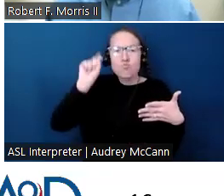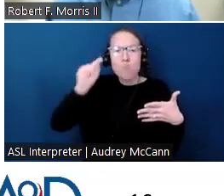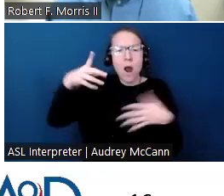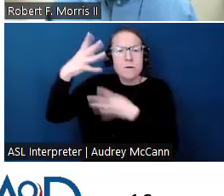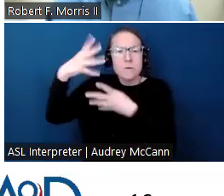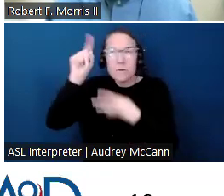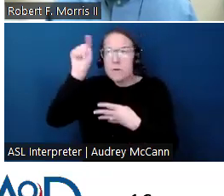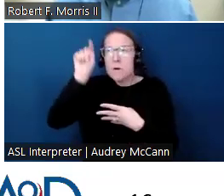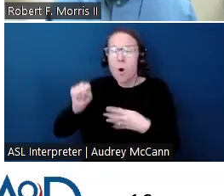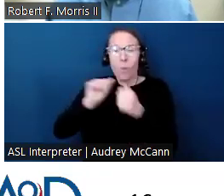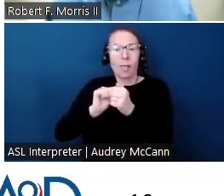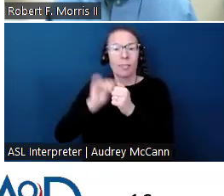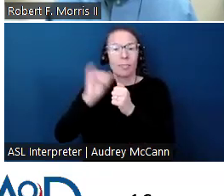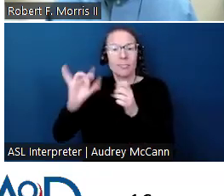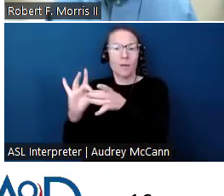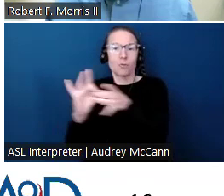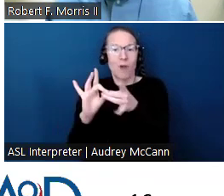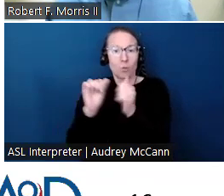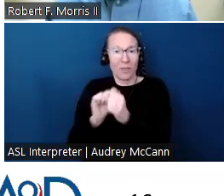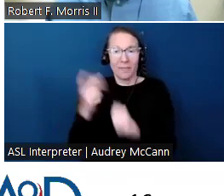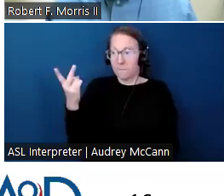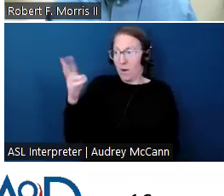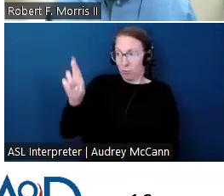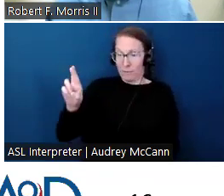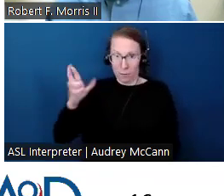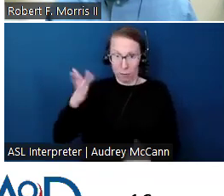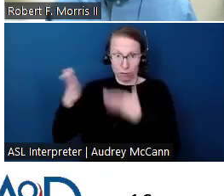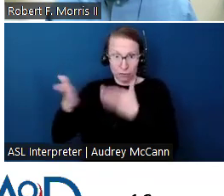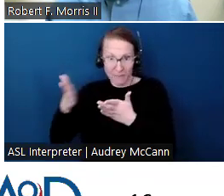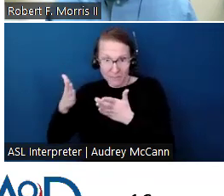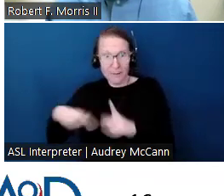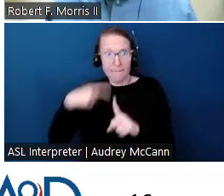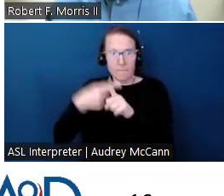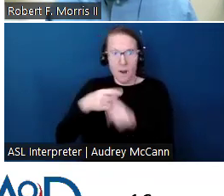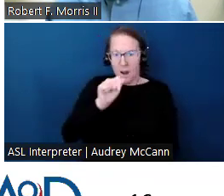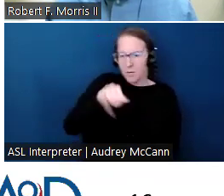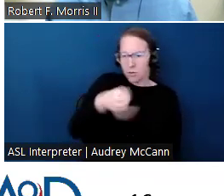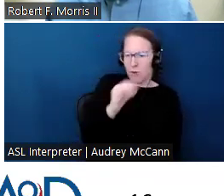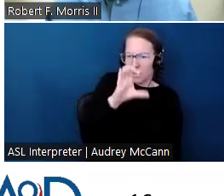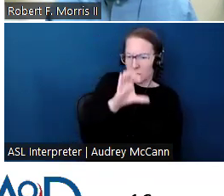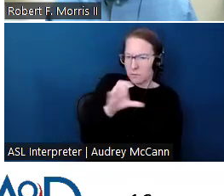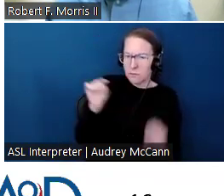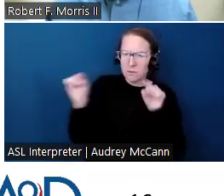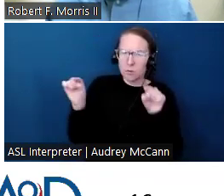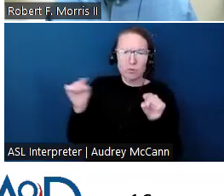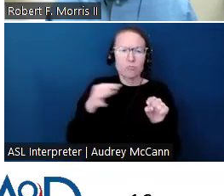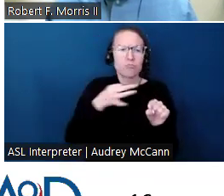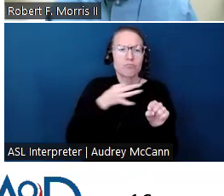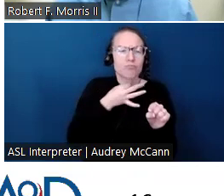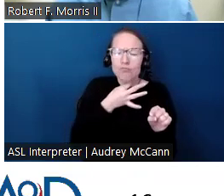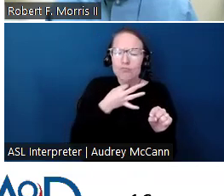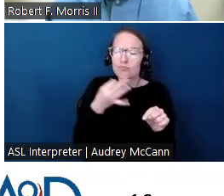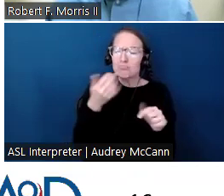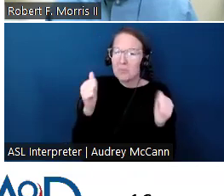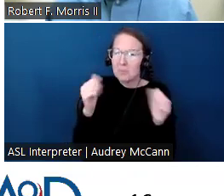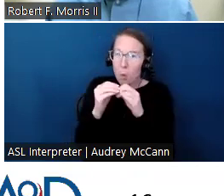between vocational rehabilitation services and AJCs. So if there's anything to comment on there, please feel